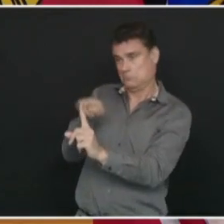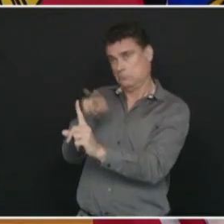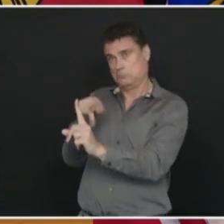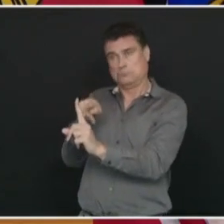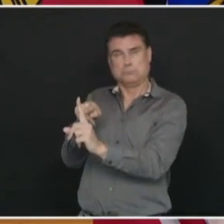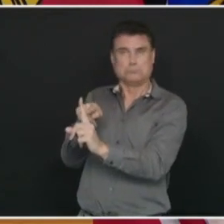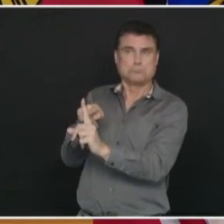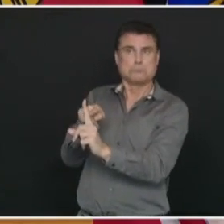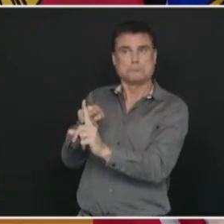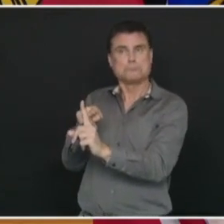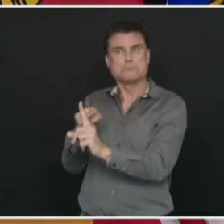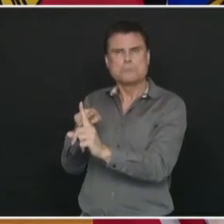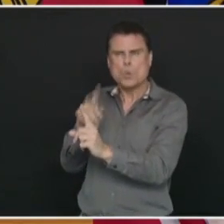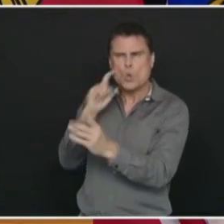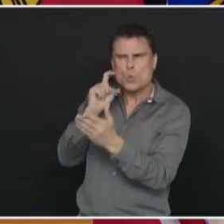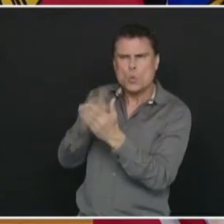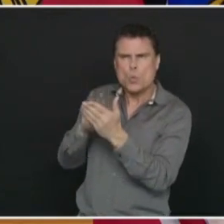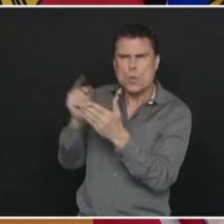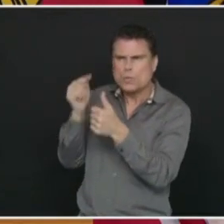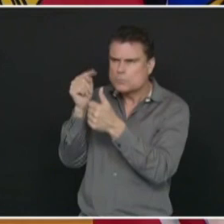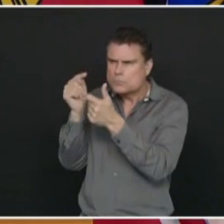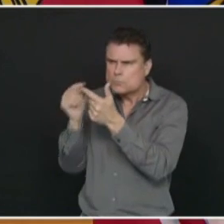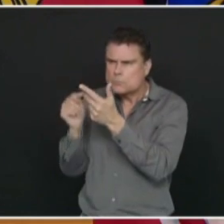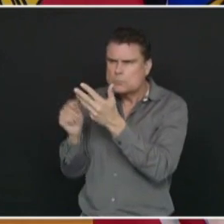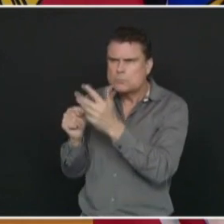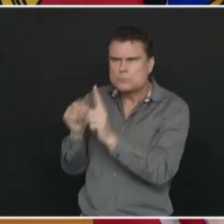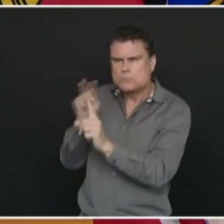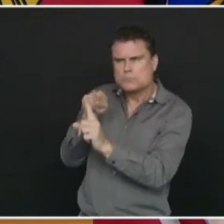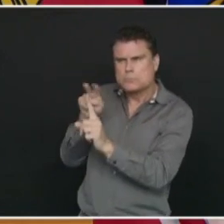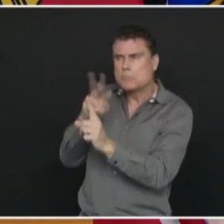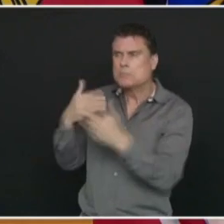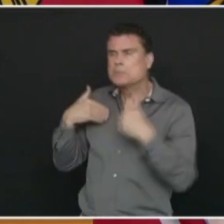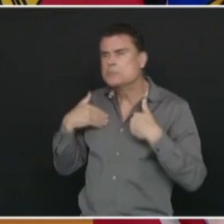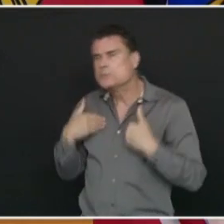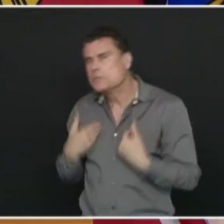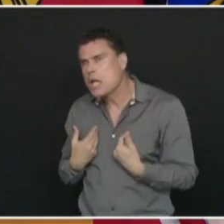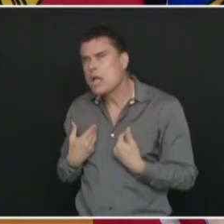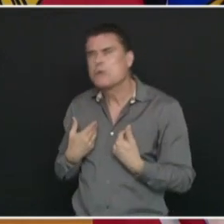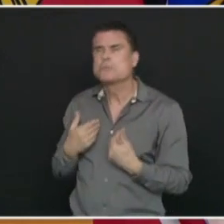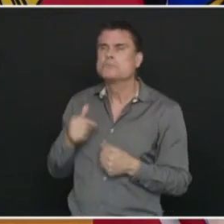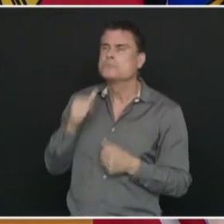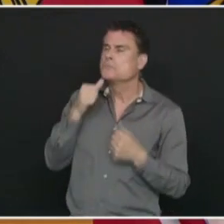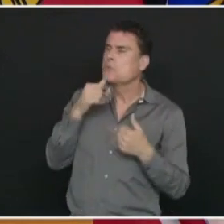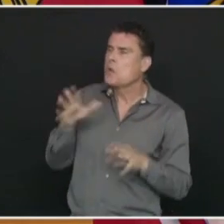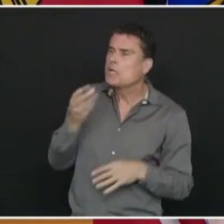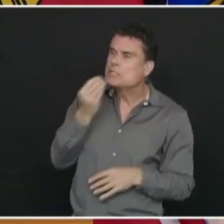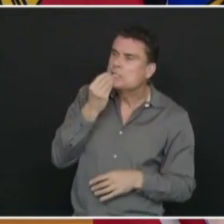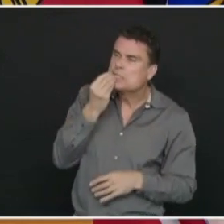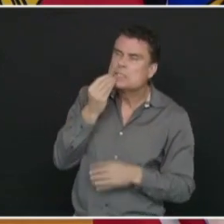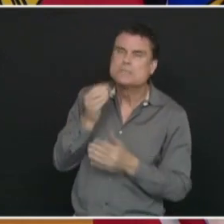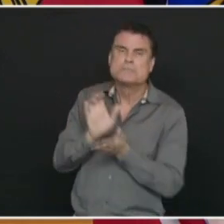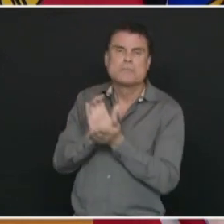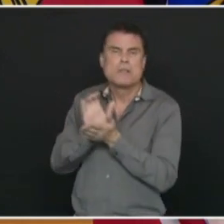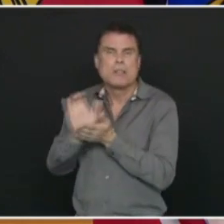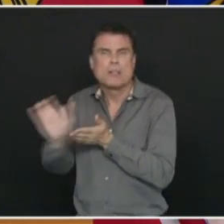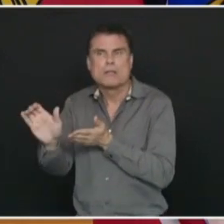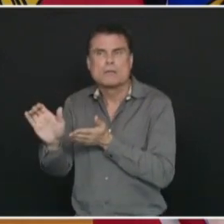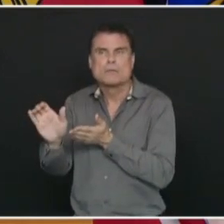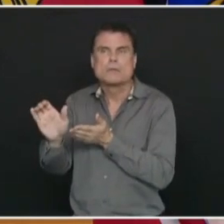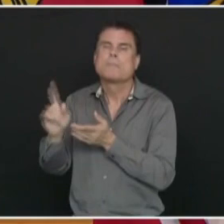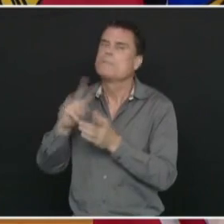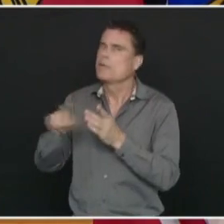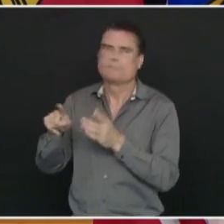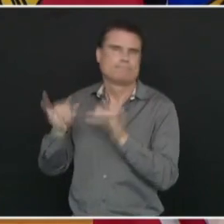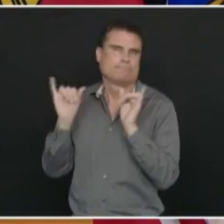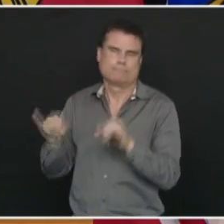at, that the evidence around the role of children in potential transmission, and how can we ensure that